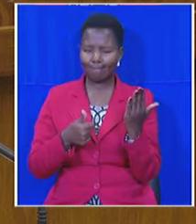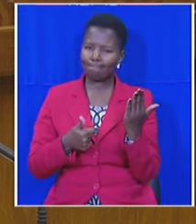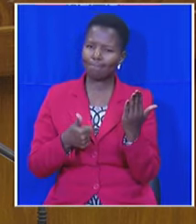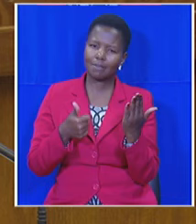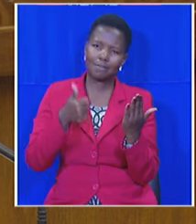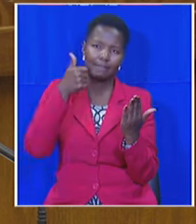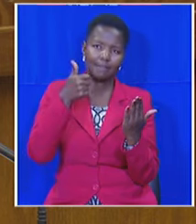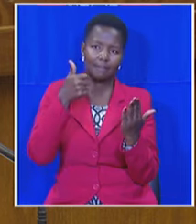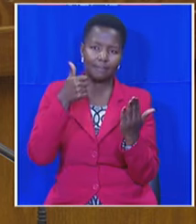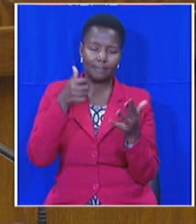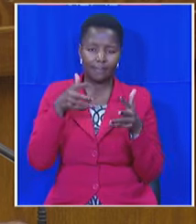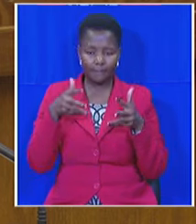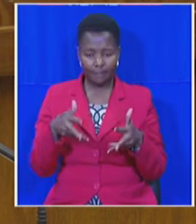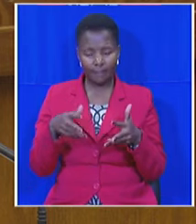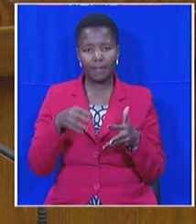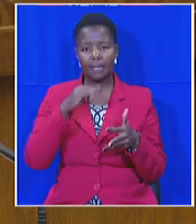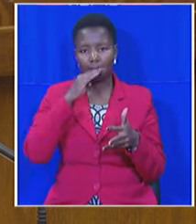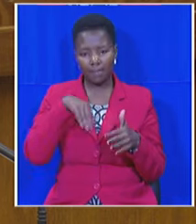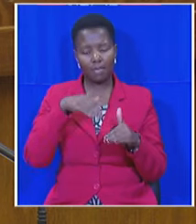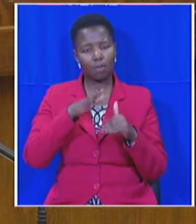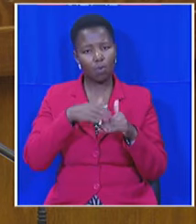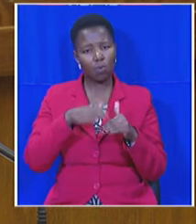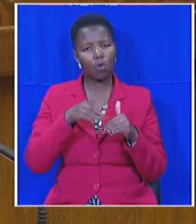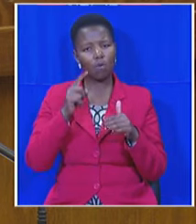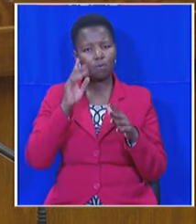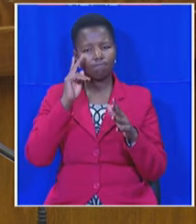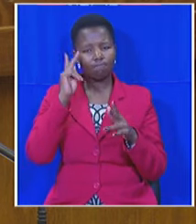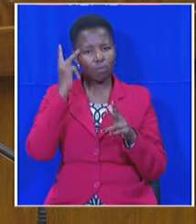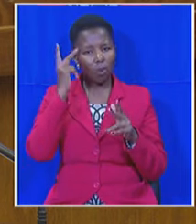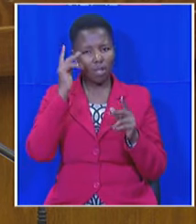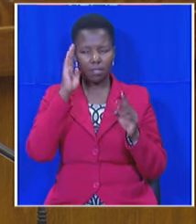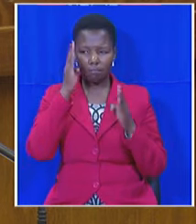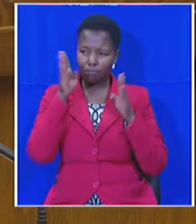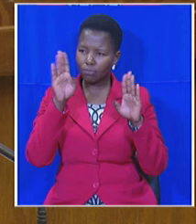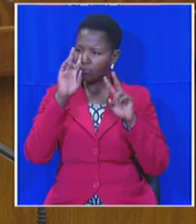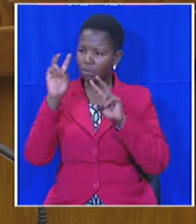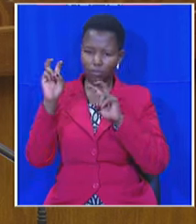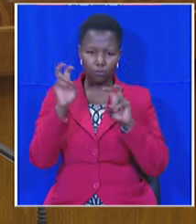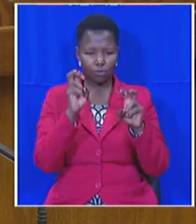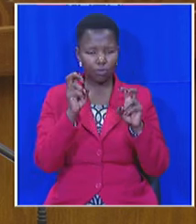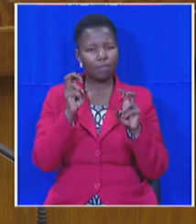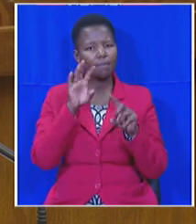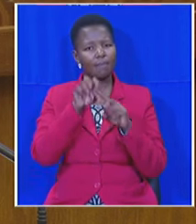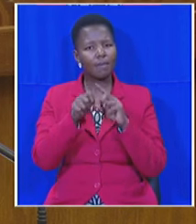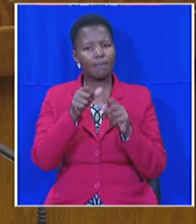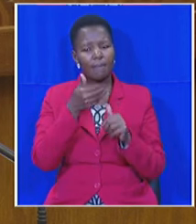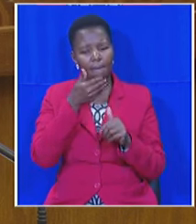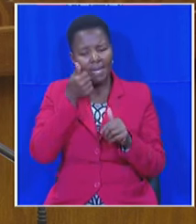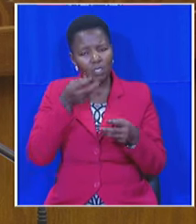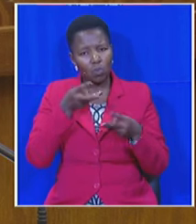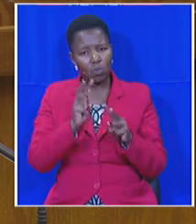This requires continuous expanding of its knowledge base to find better effective, and efficient ways